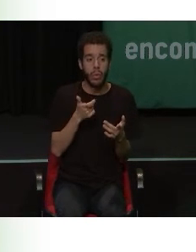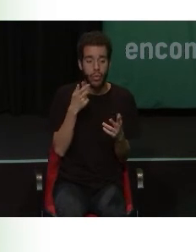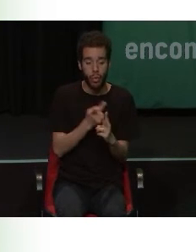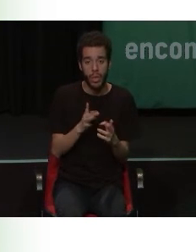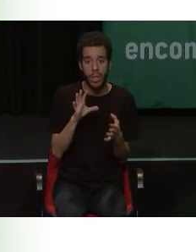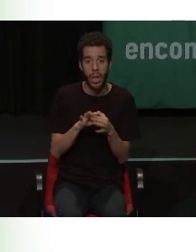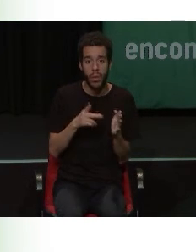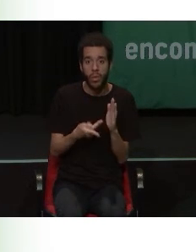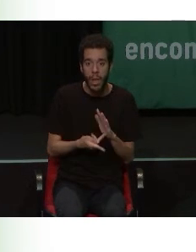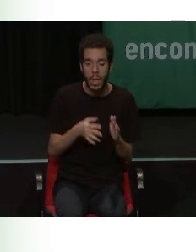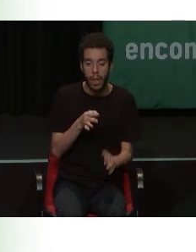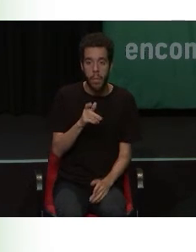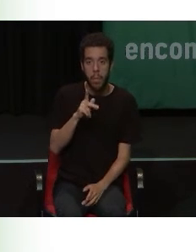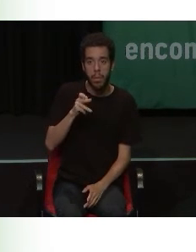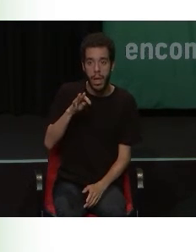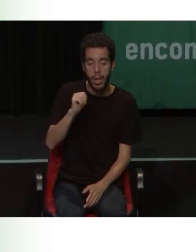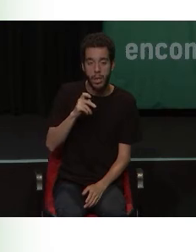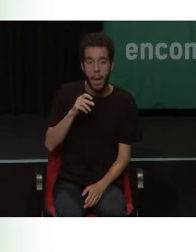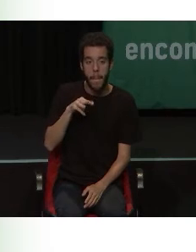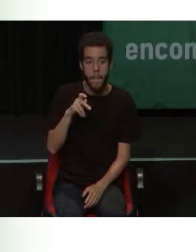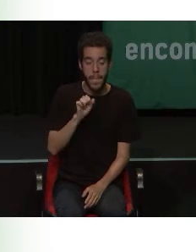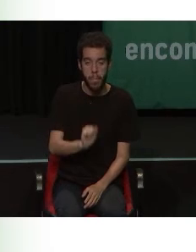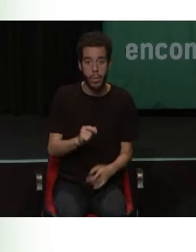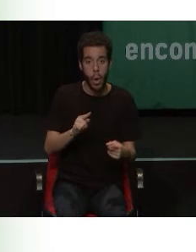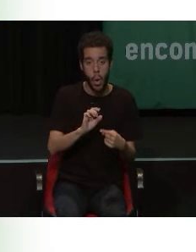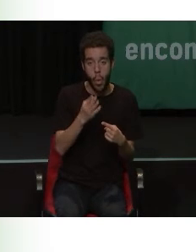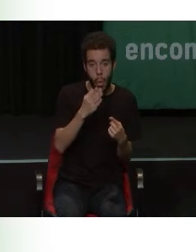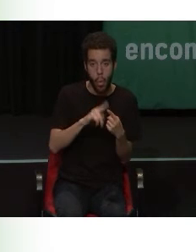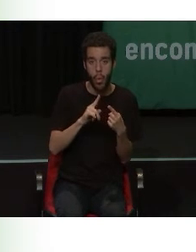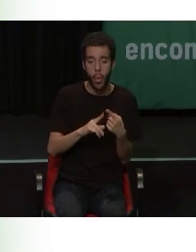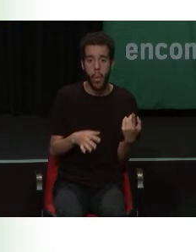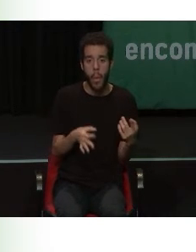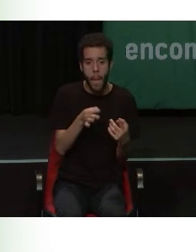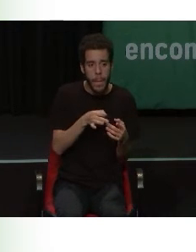on technologies, plasmodic, the first with